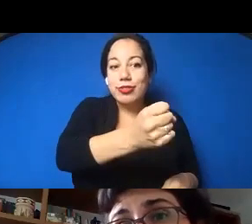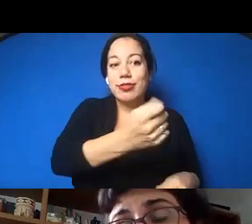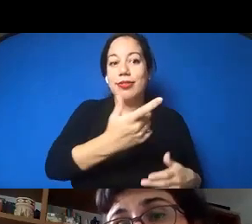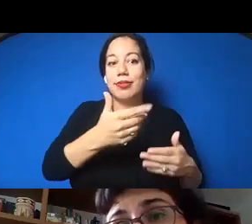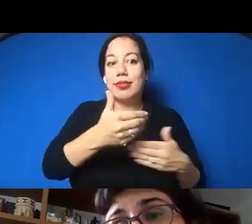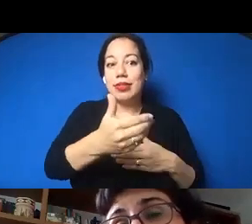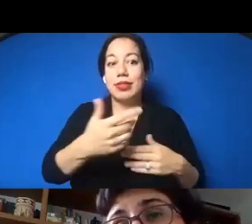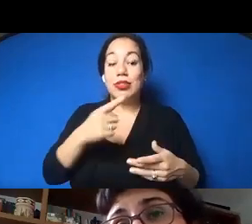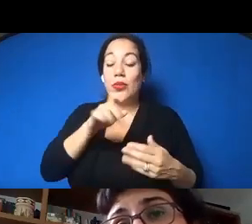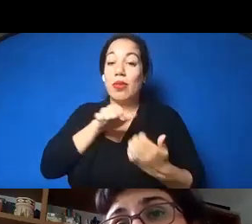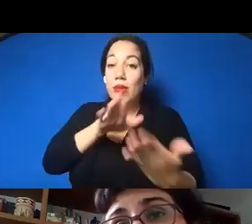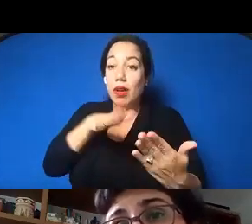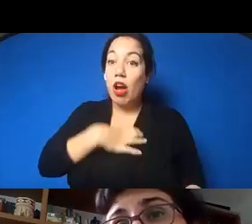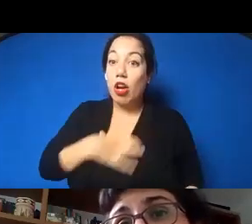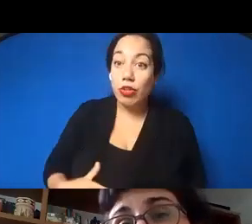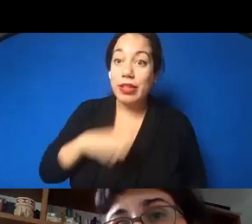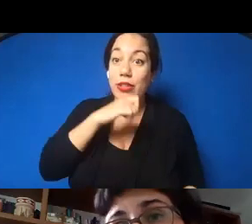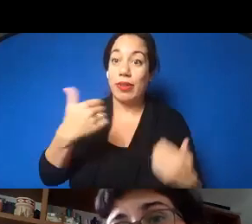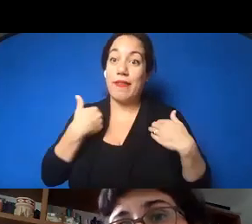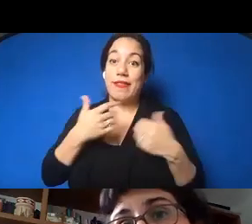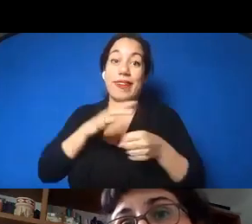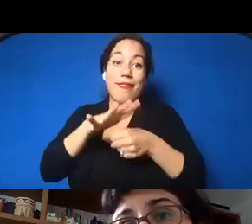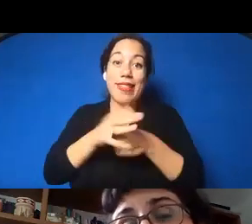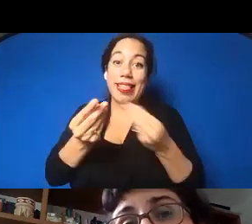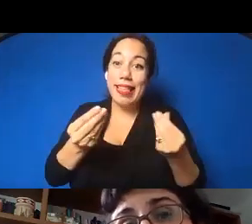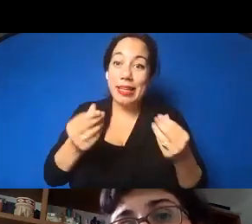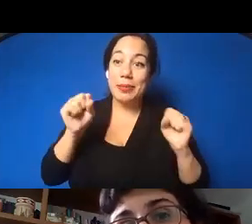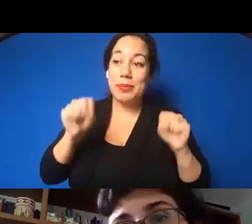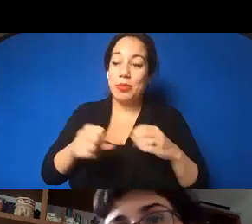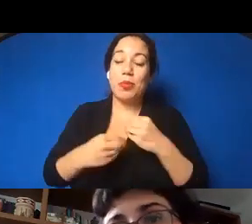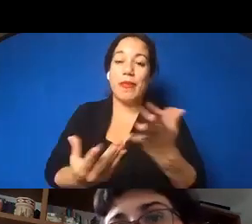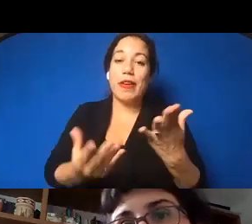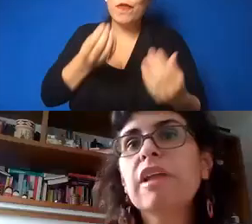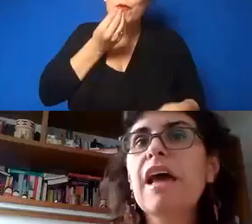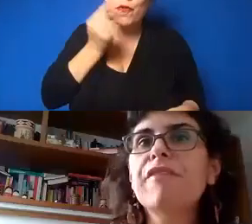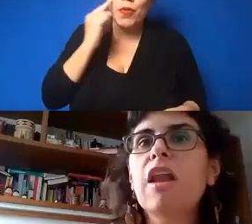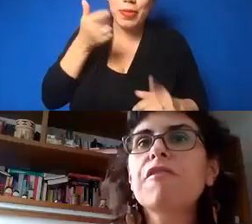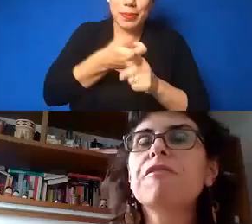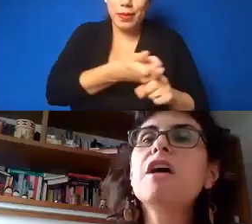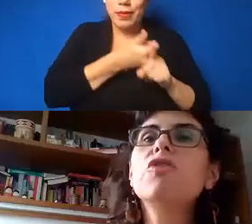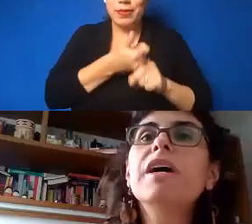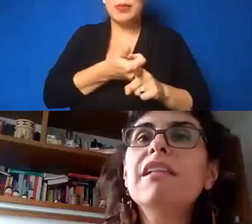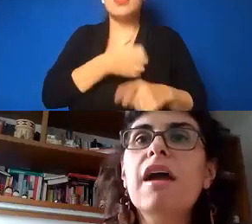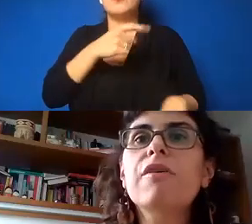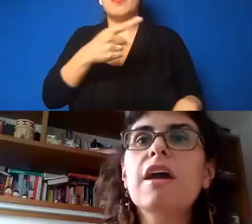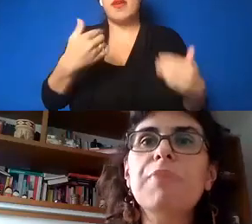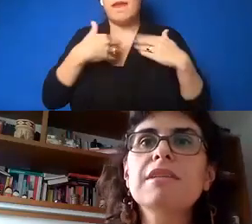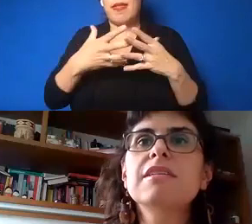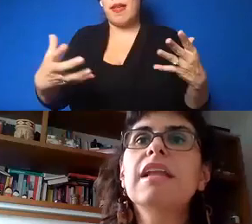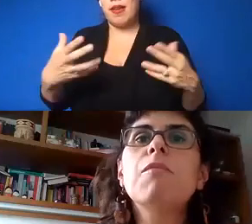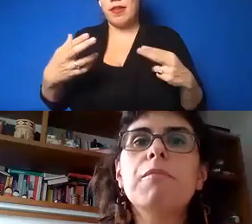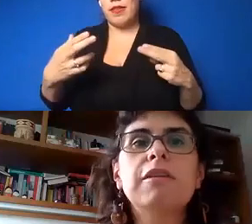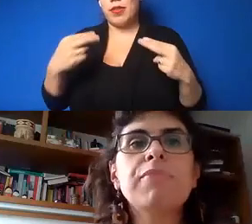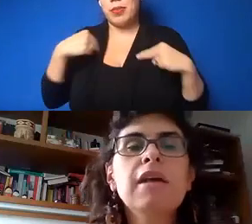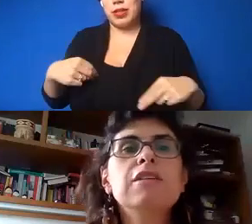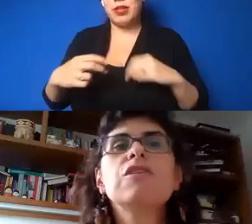hunger, because they do not have enough land to provide food for themselves. So they have a lot of humanitarian campaigns